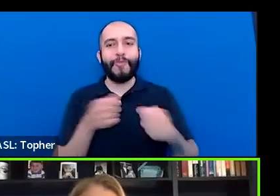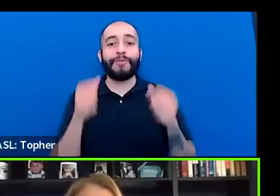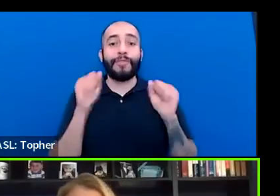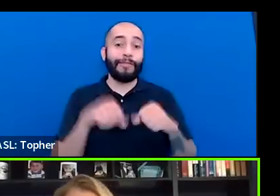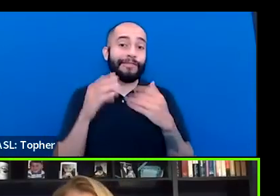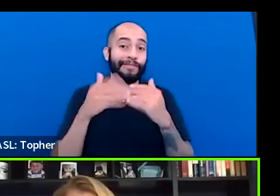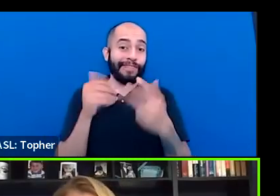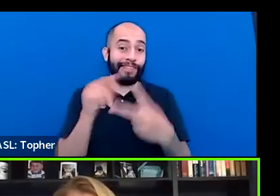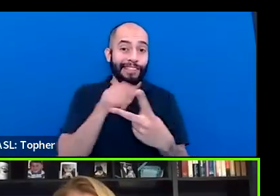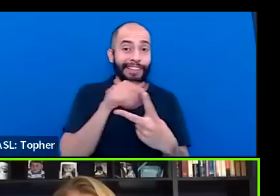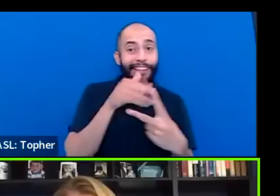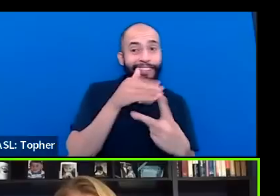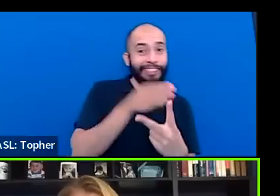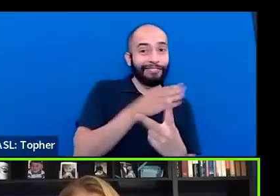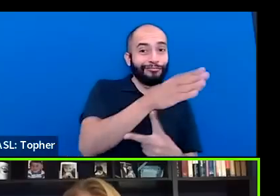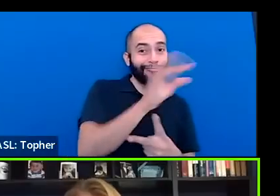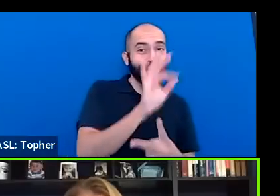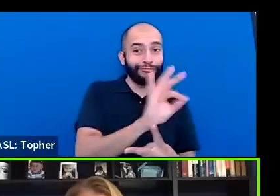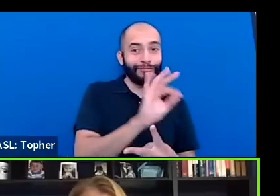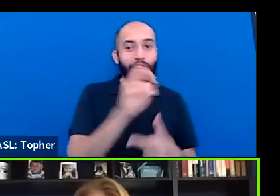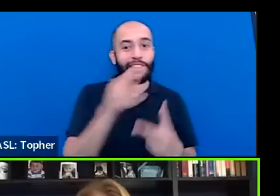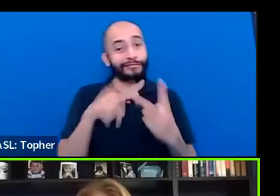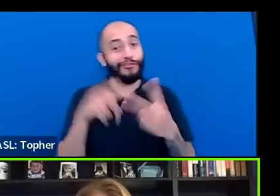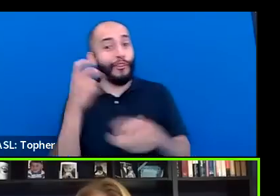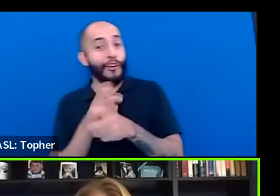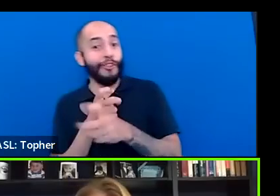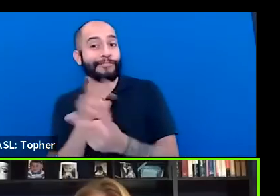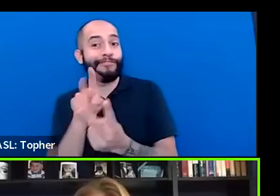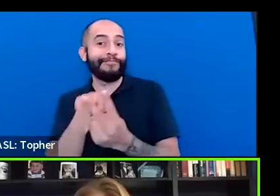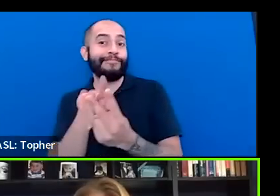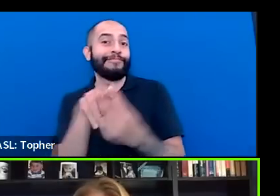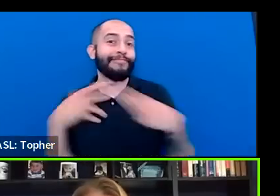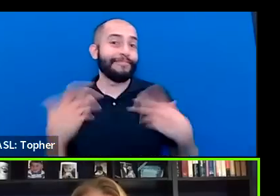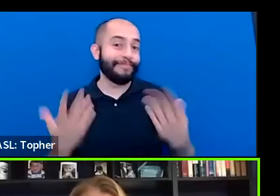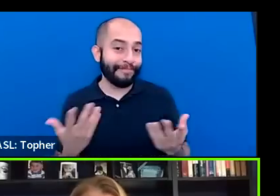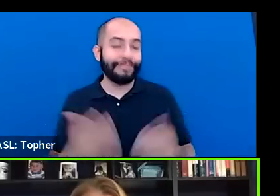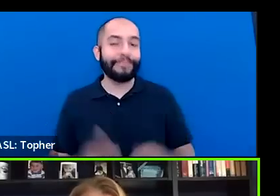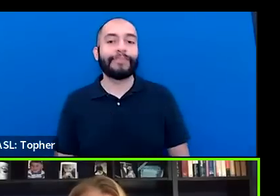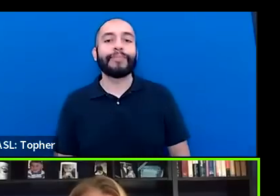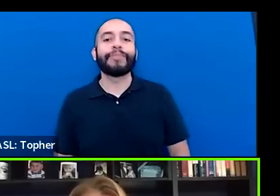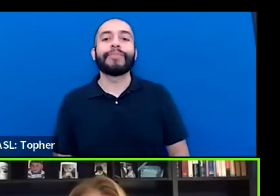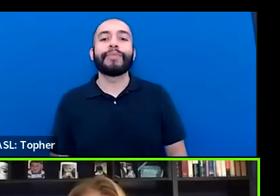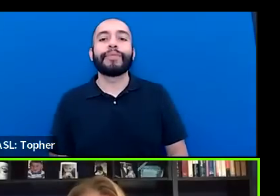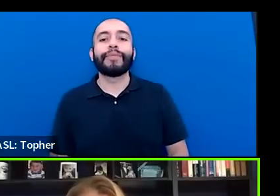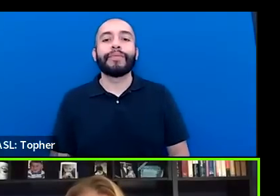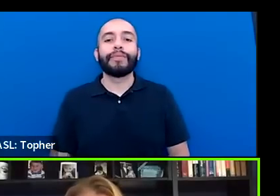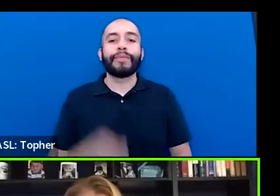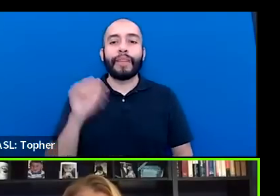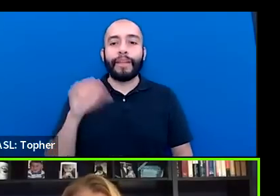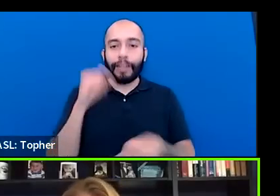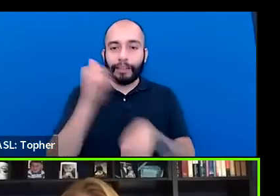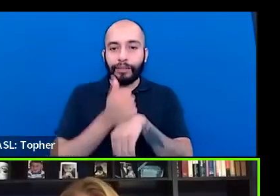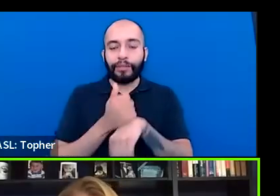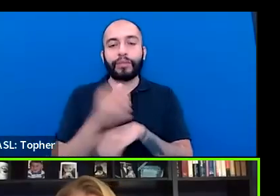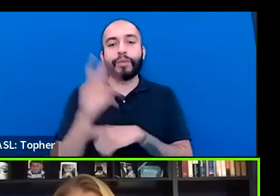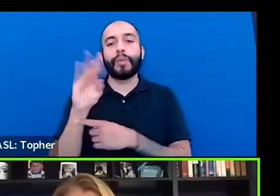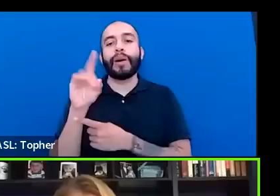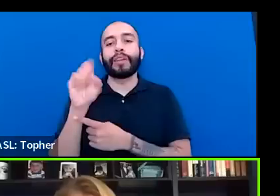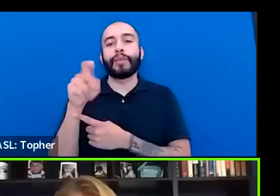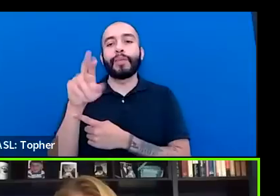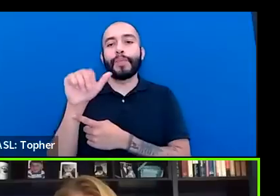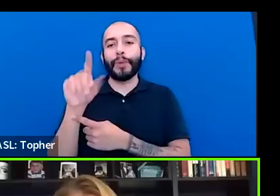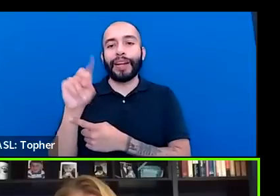get widespread neutrality agreements, or we can do what Jazz was talking about, building up to a place where we can strike